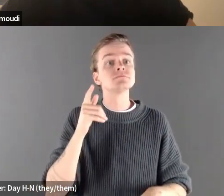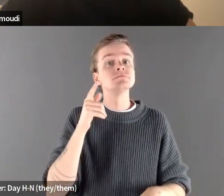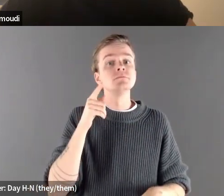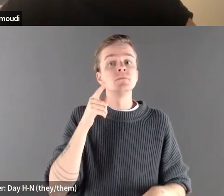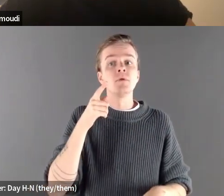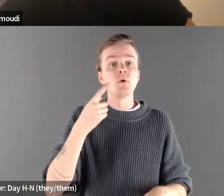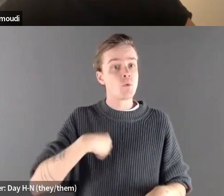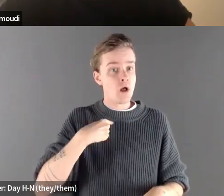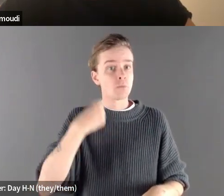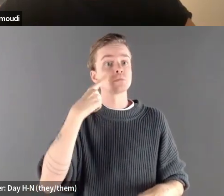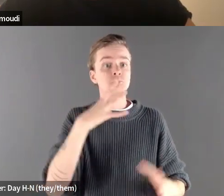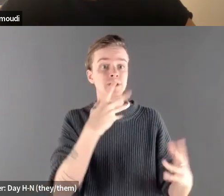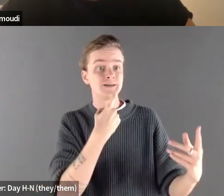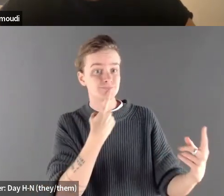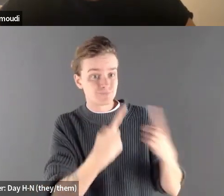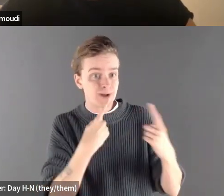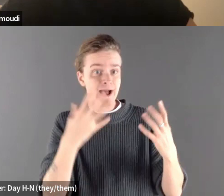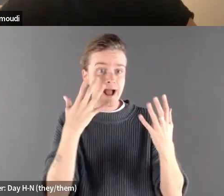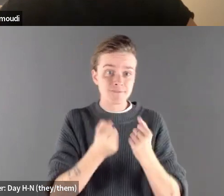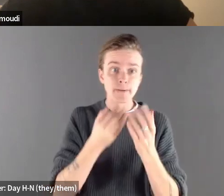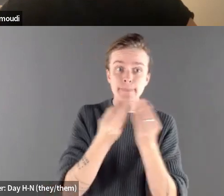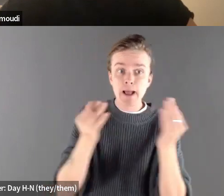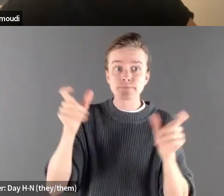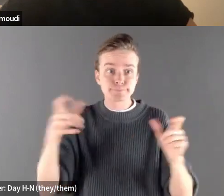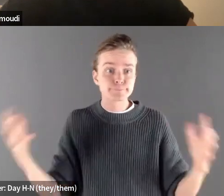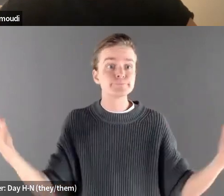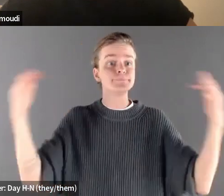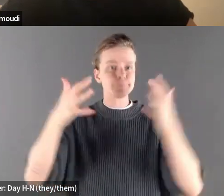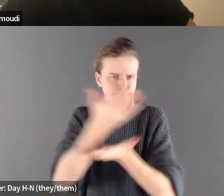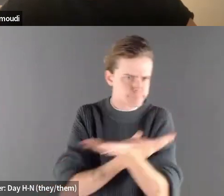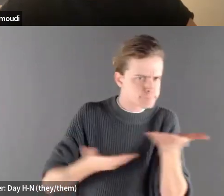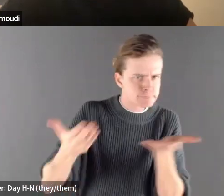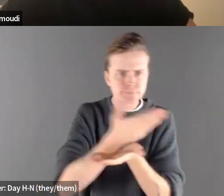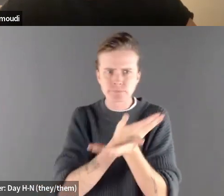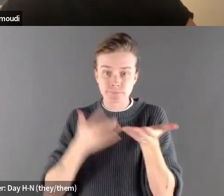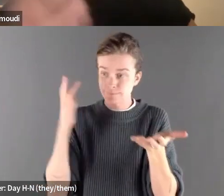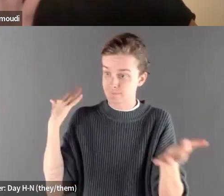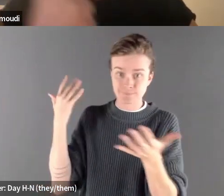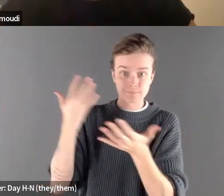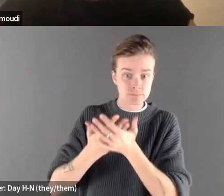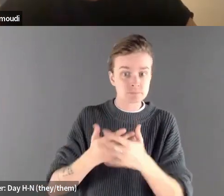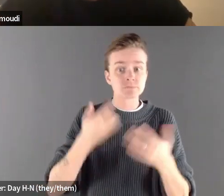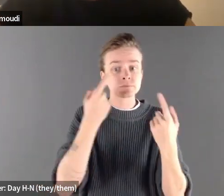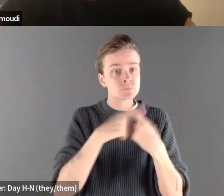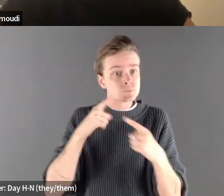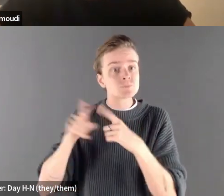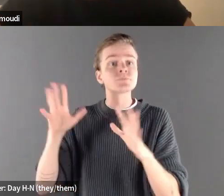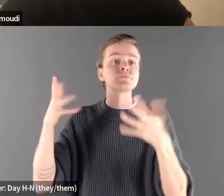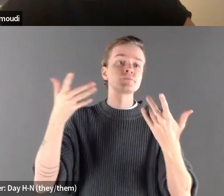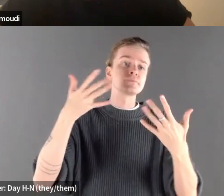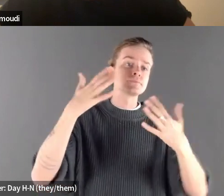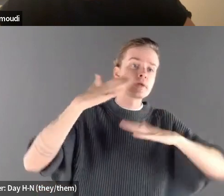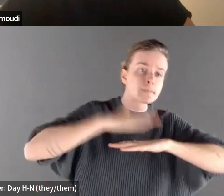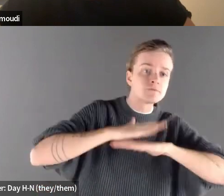form of multi-stakeholder initiatives in the past, and various fora, including, for example, partnership on AI and